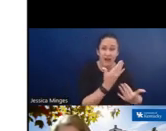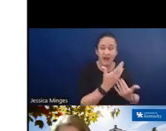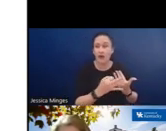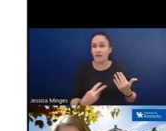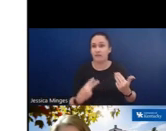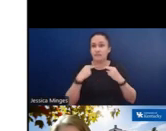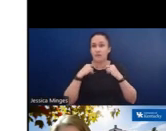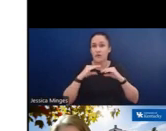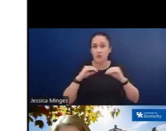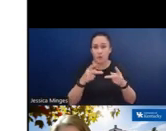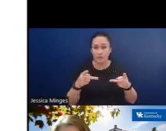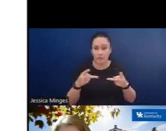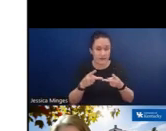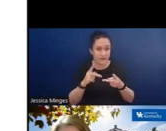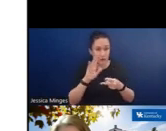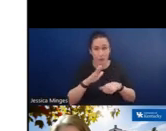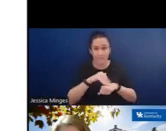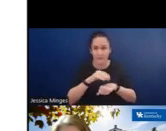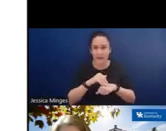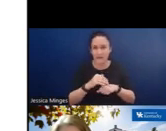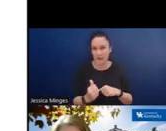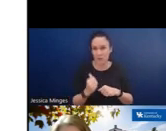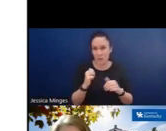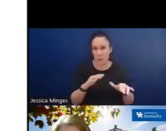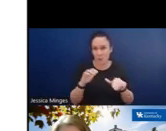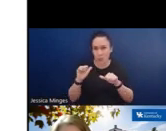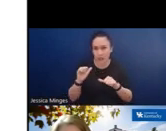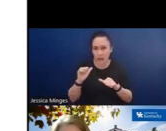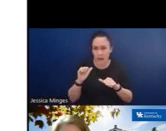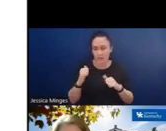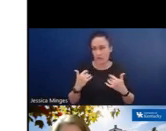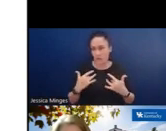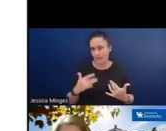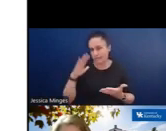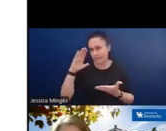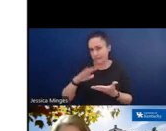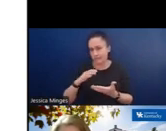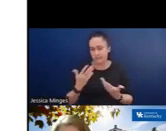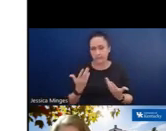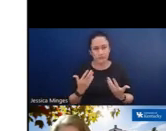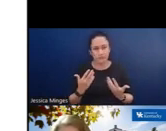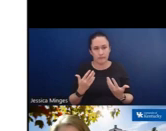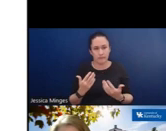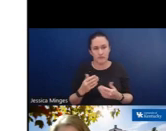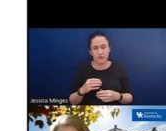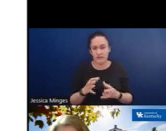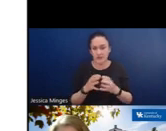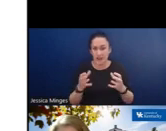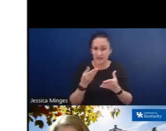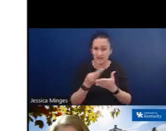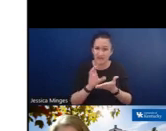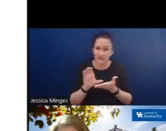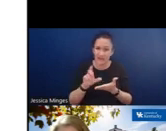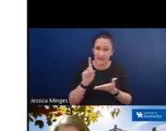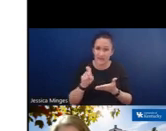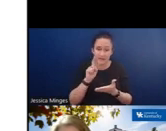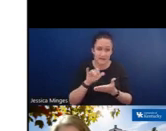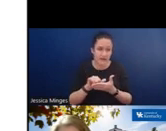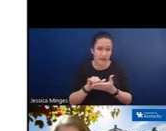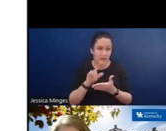then they're less likely to leave. And so I think there's a lot of interest and funding around that, especially for women experiencing